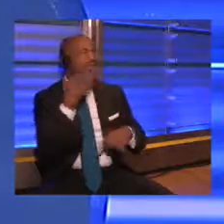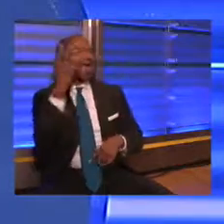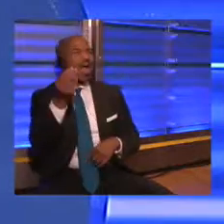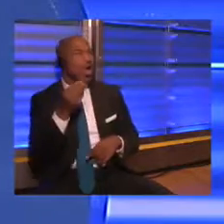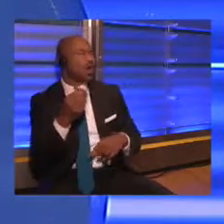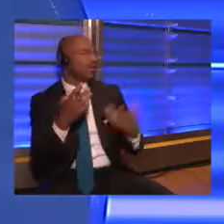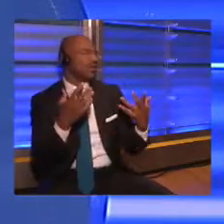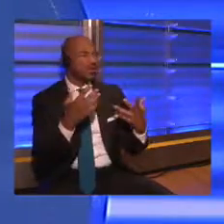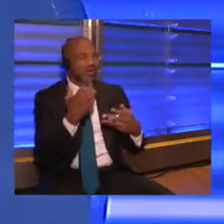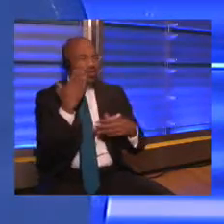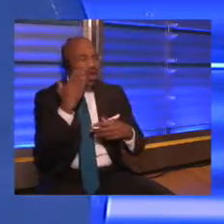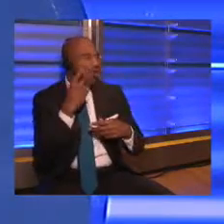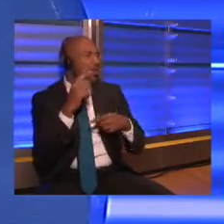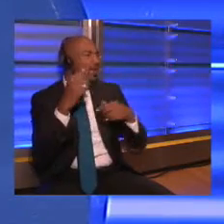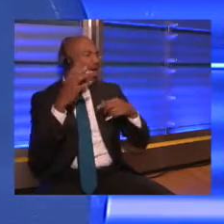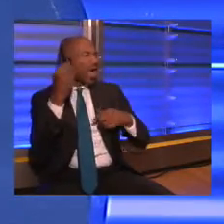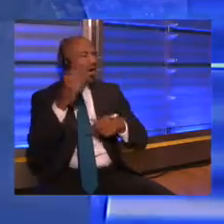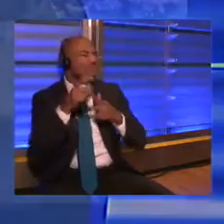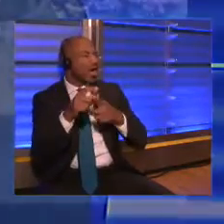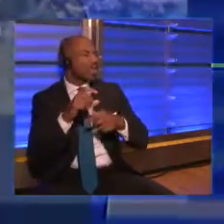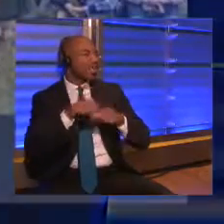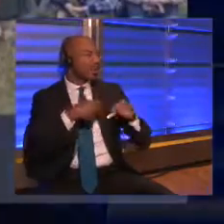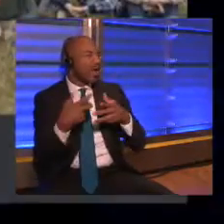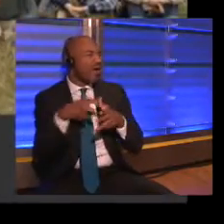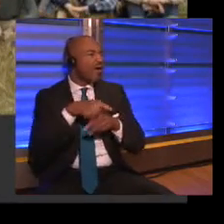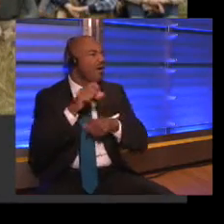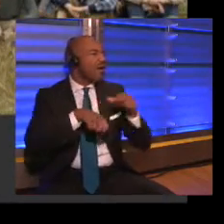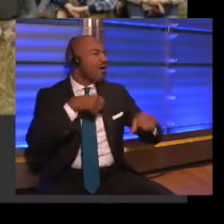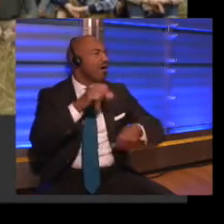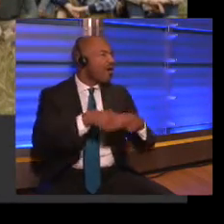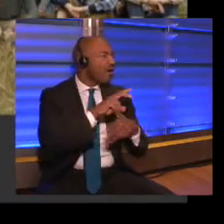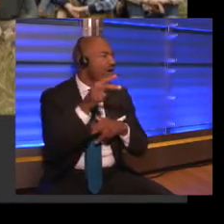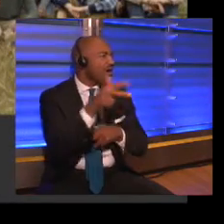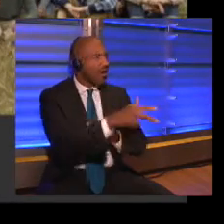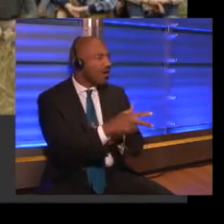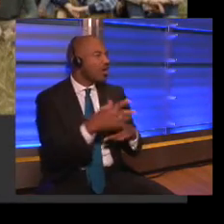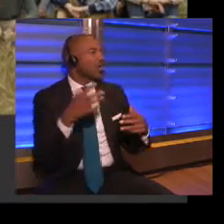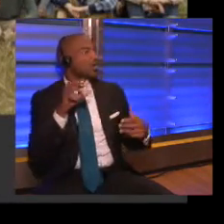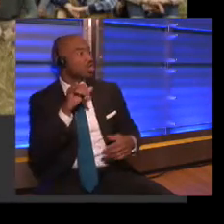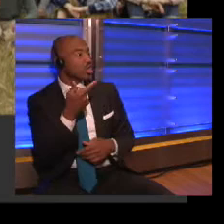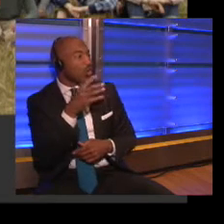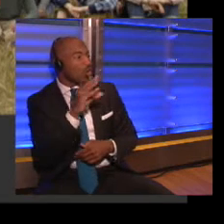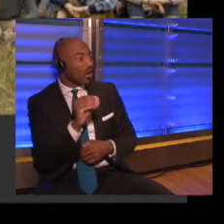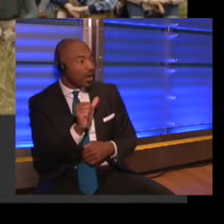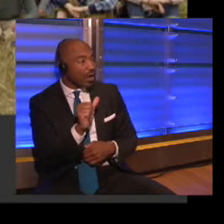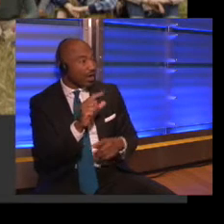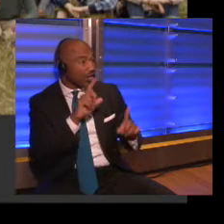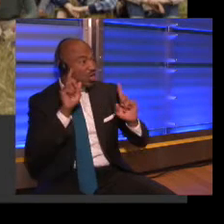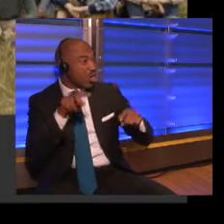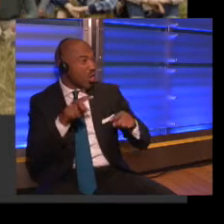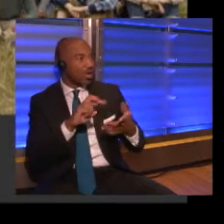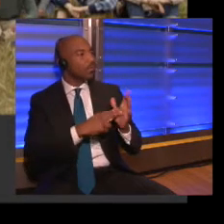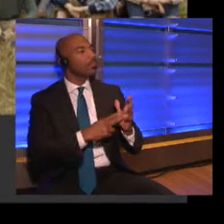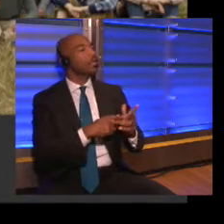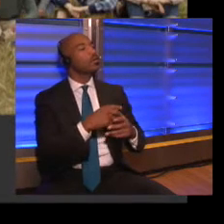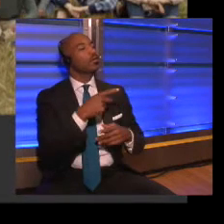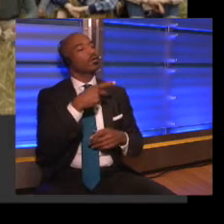you're losing productivity. And I tell them, you can't afford not to do this.